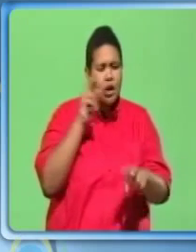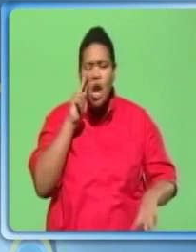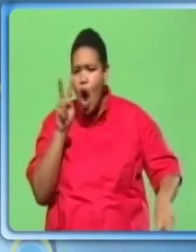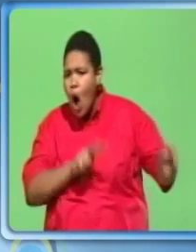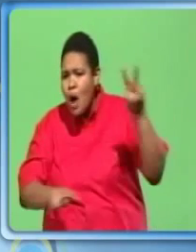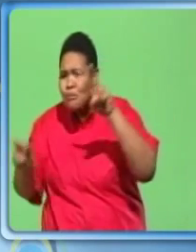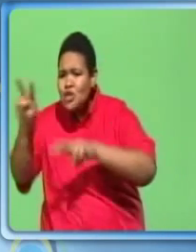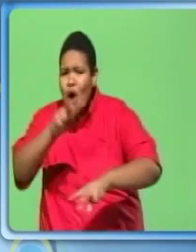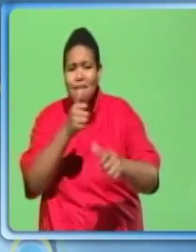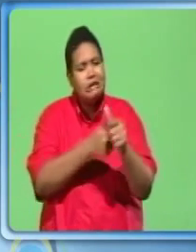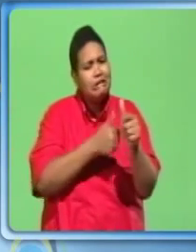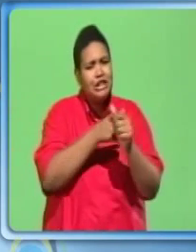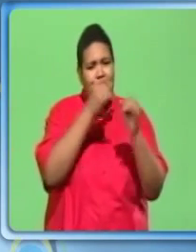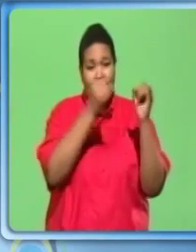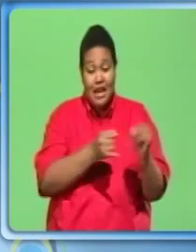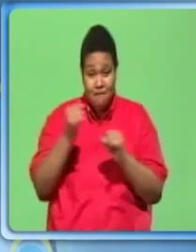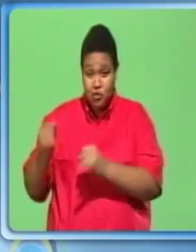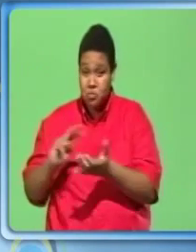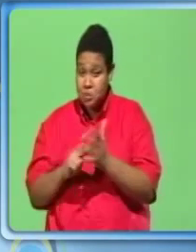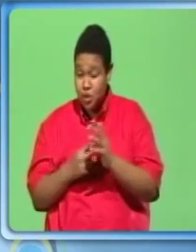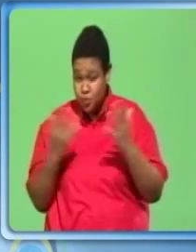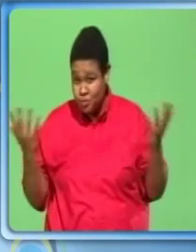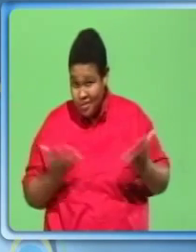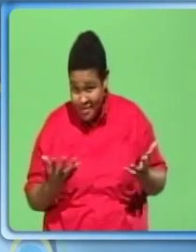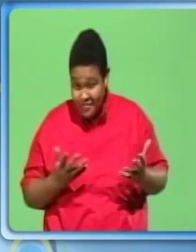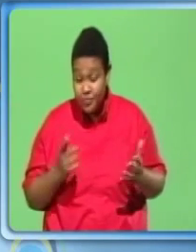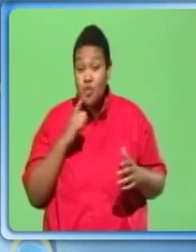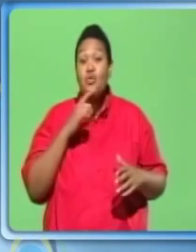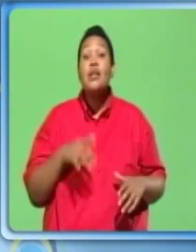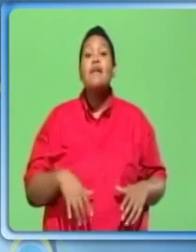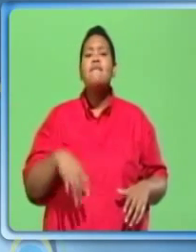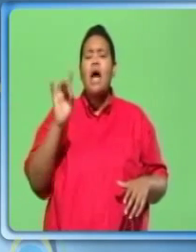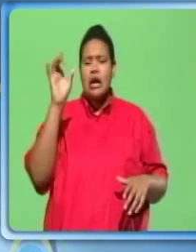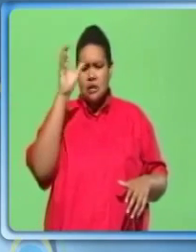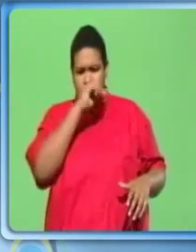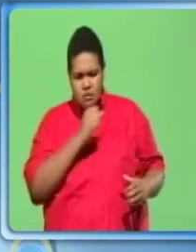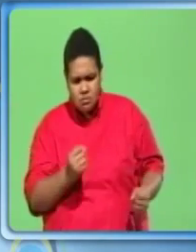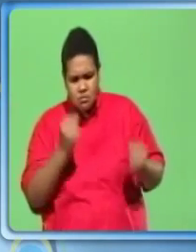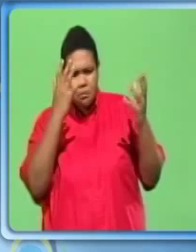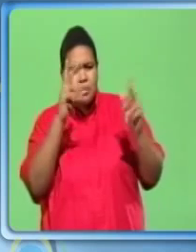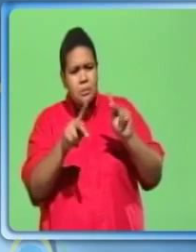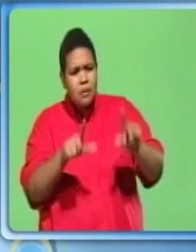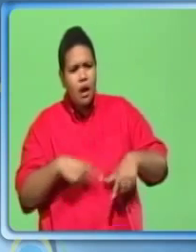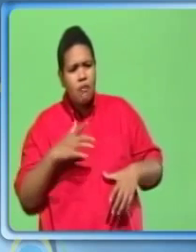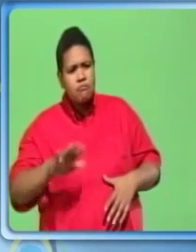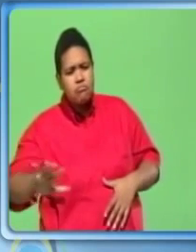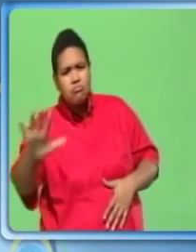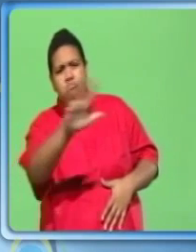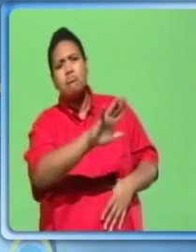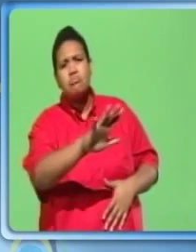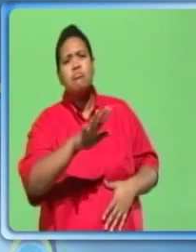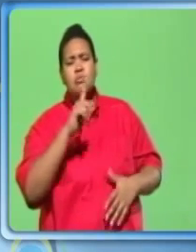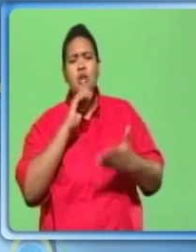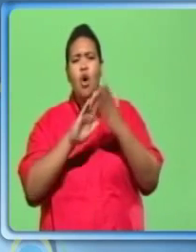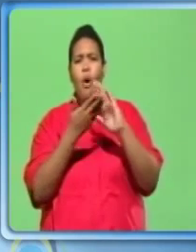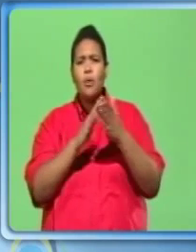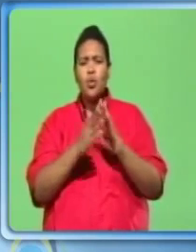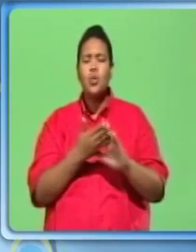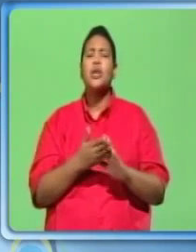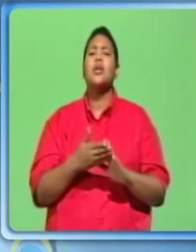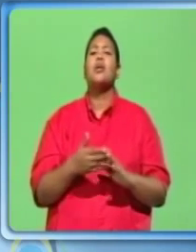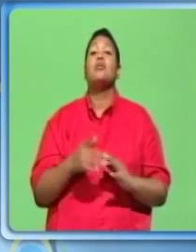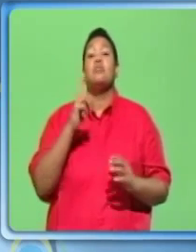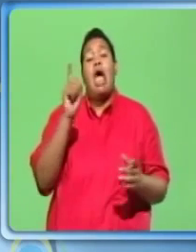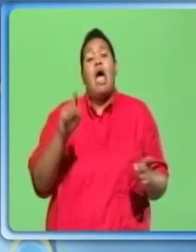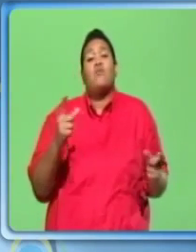each individual. Therefore, in order to estimate the numbers of a population within a community,